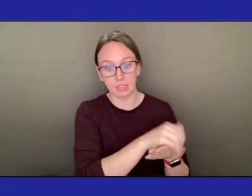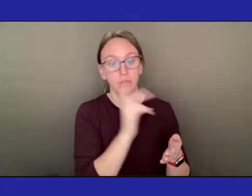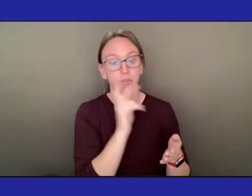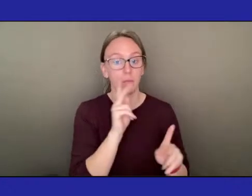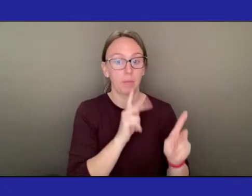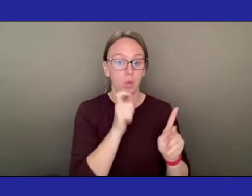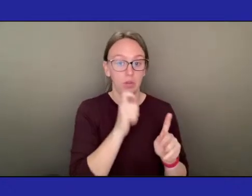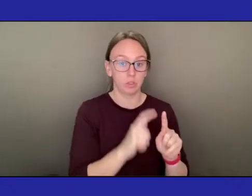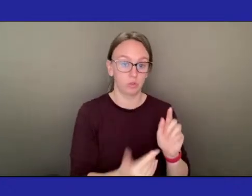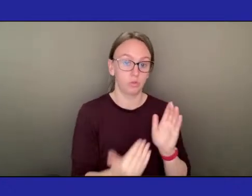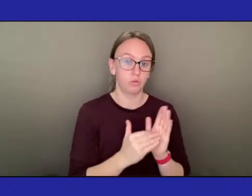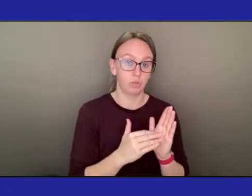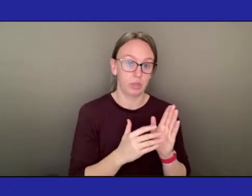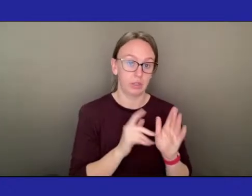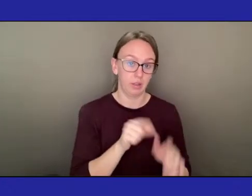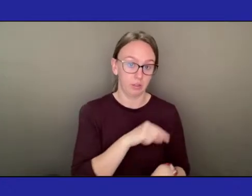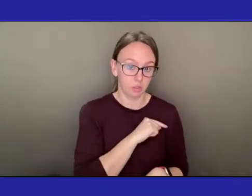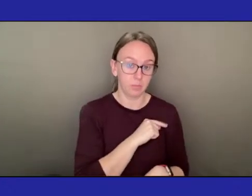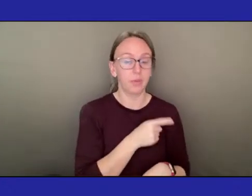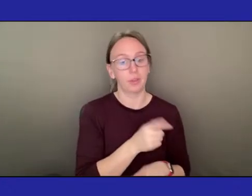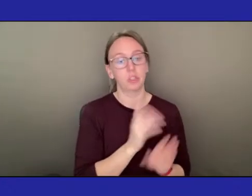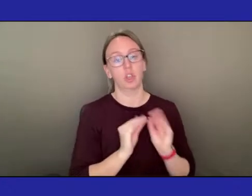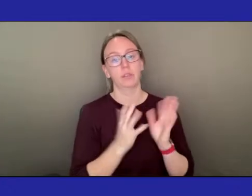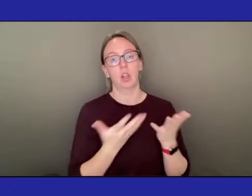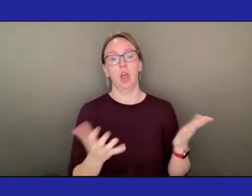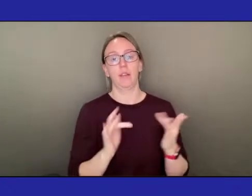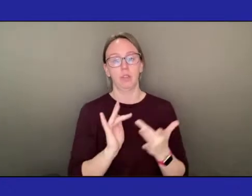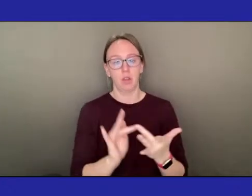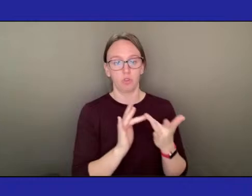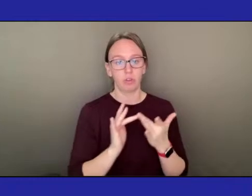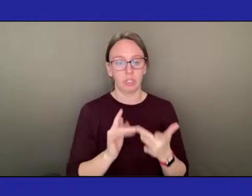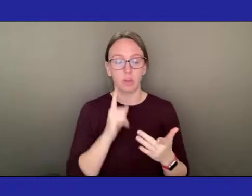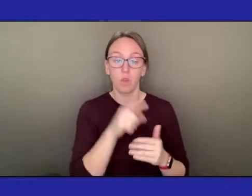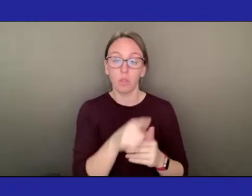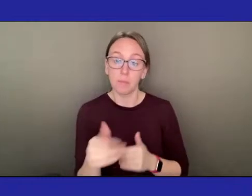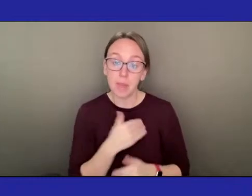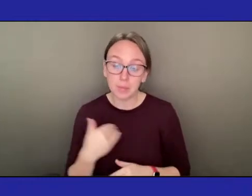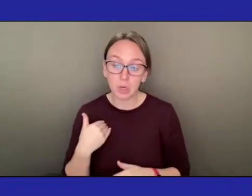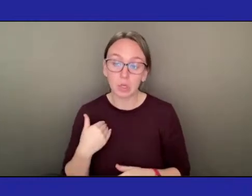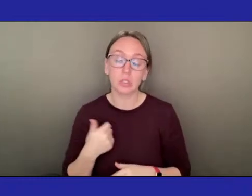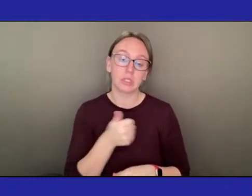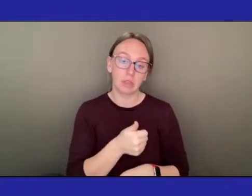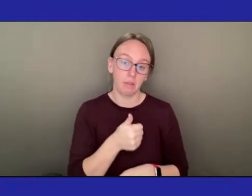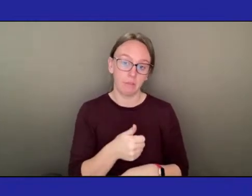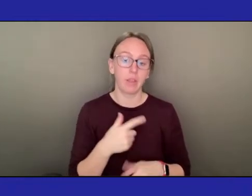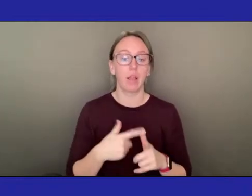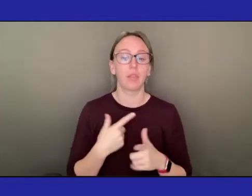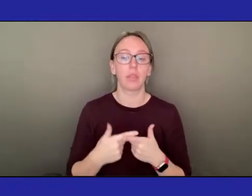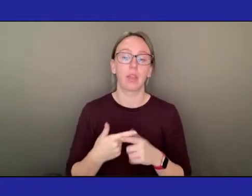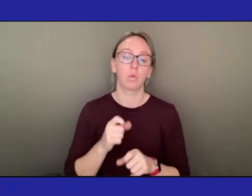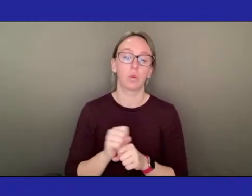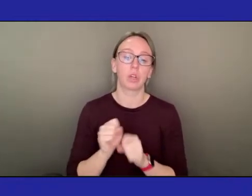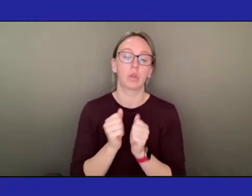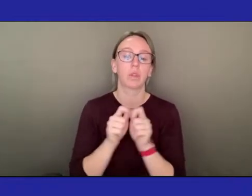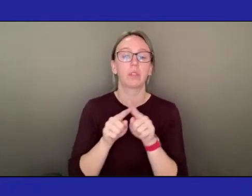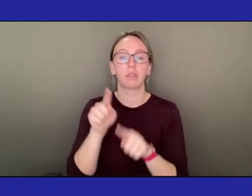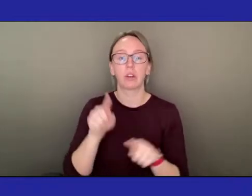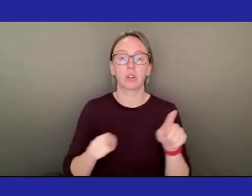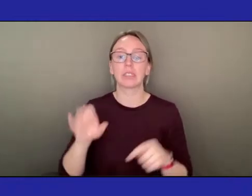are obviously a lot of outreach efforts to the members. And then we're working with various